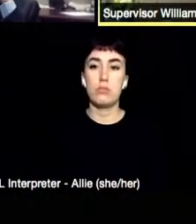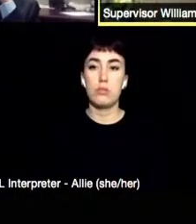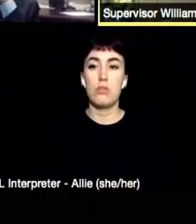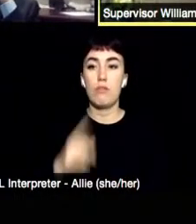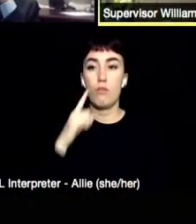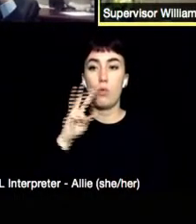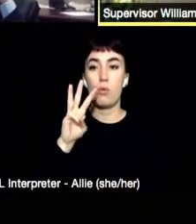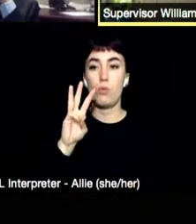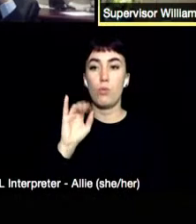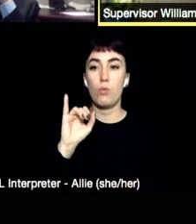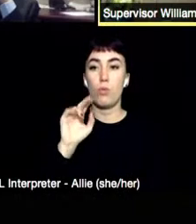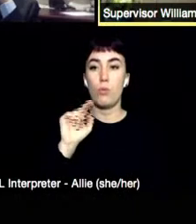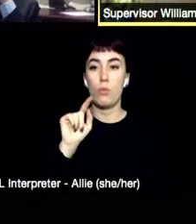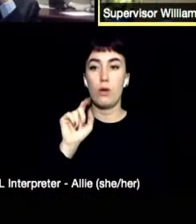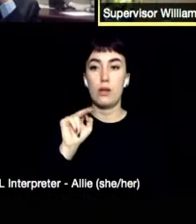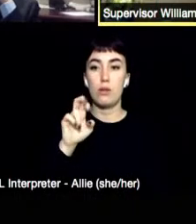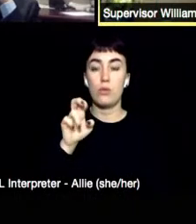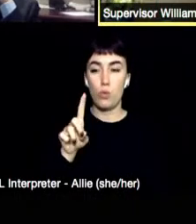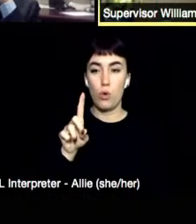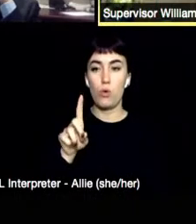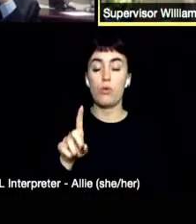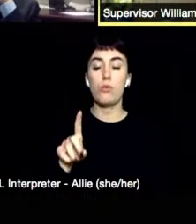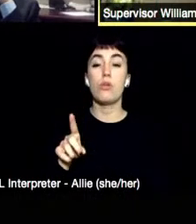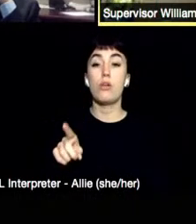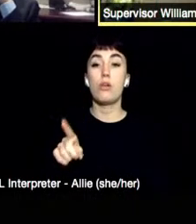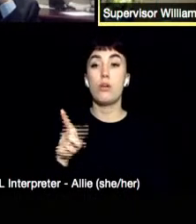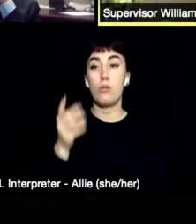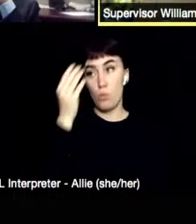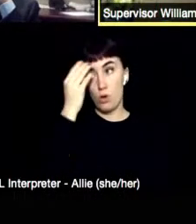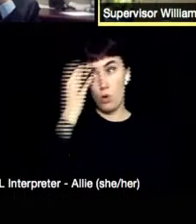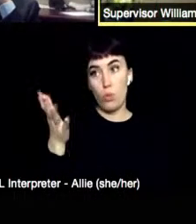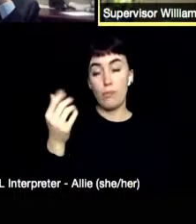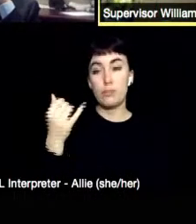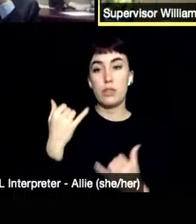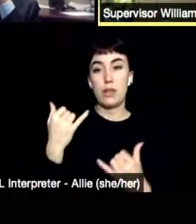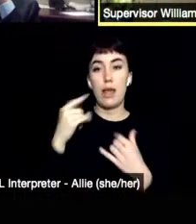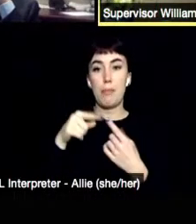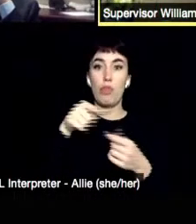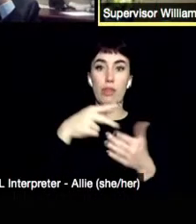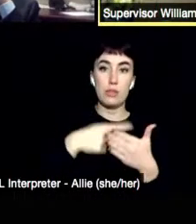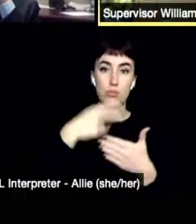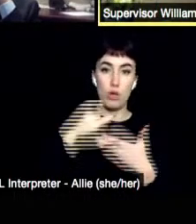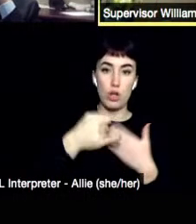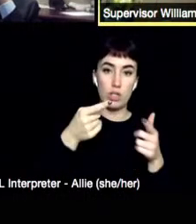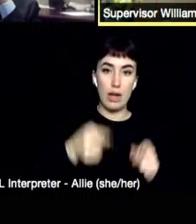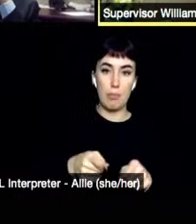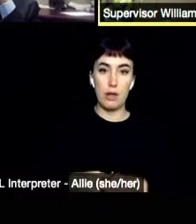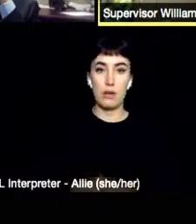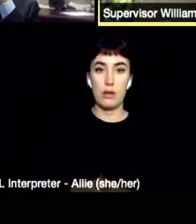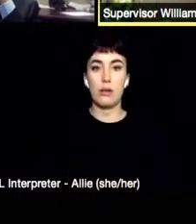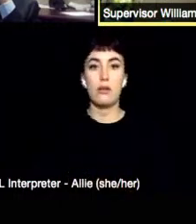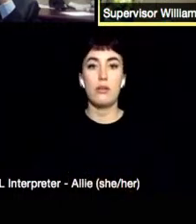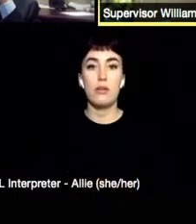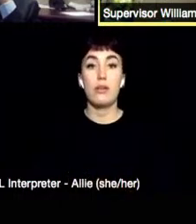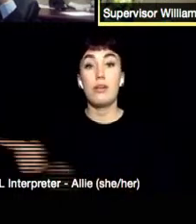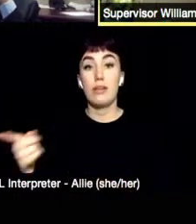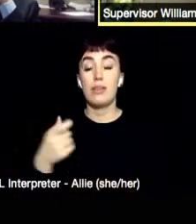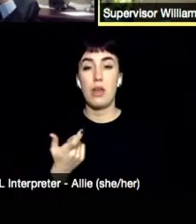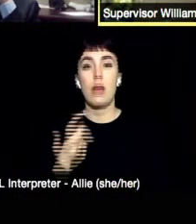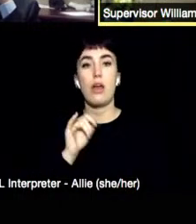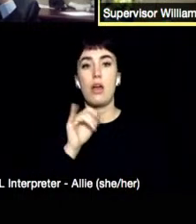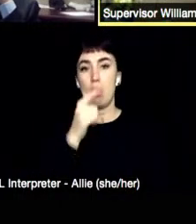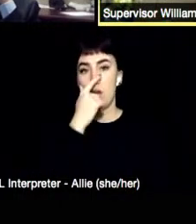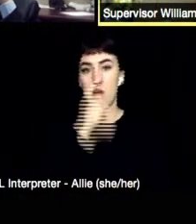Road. We made them aware today of this project, and they expressed an interest